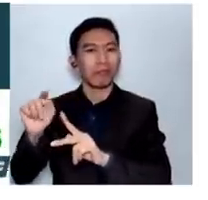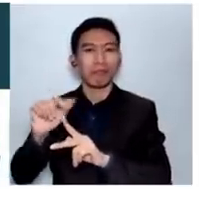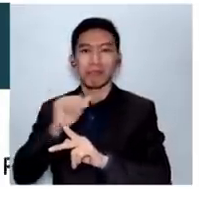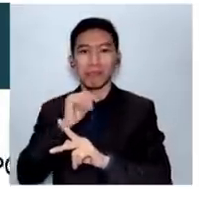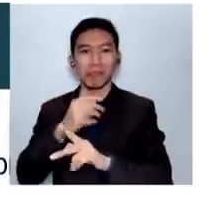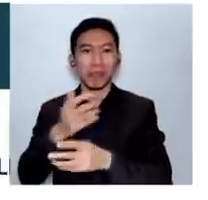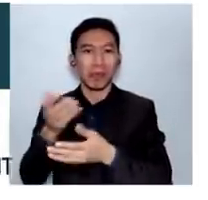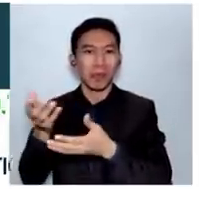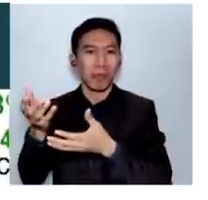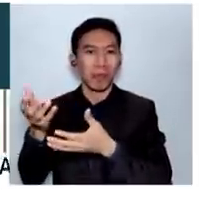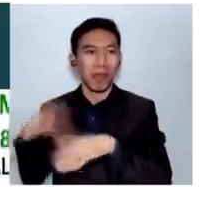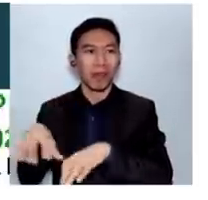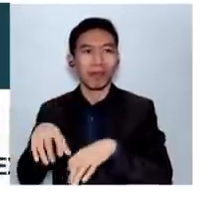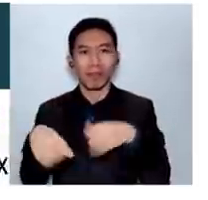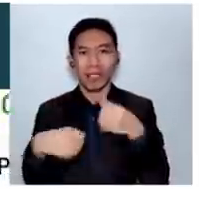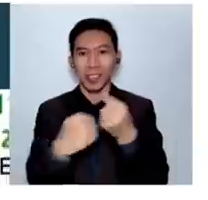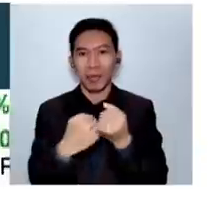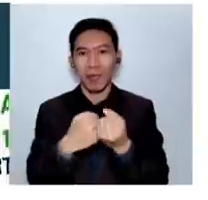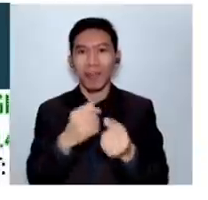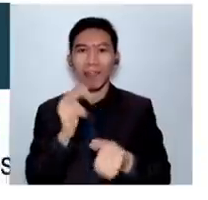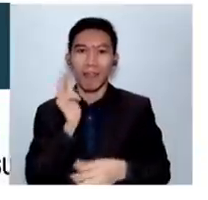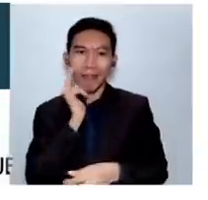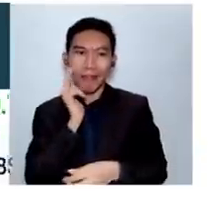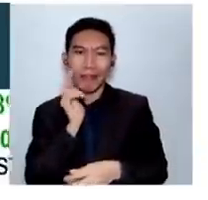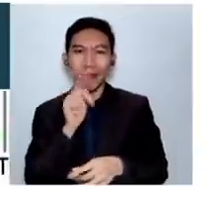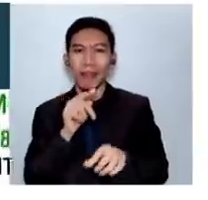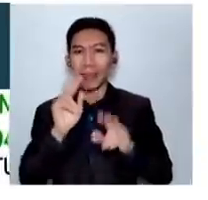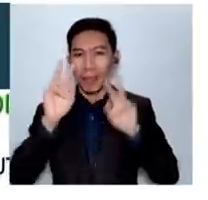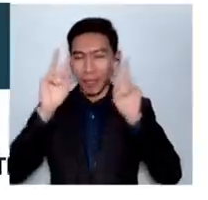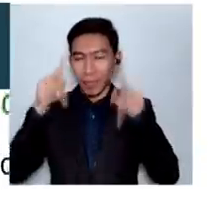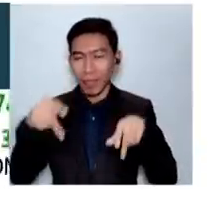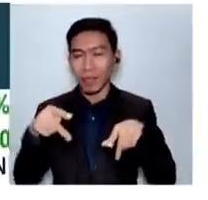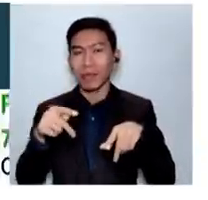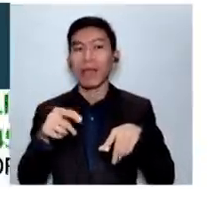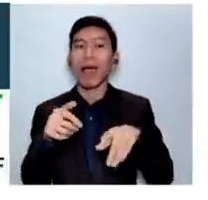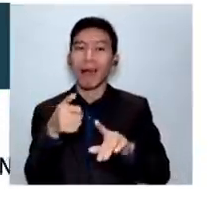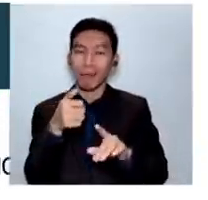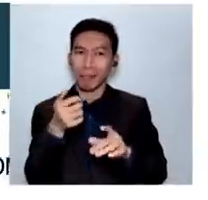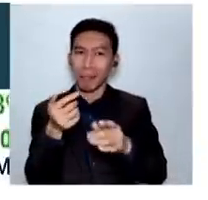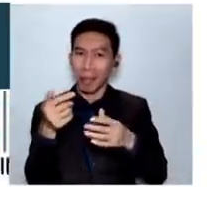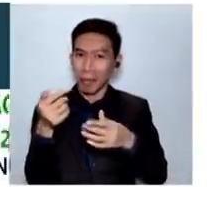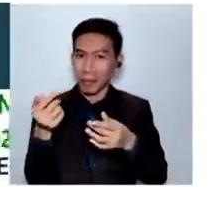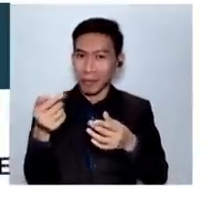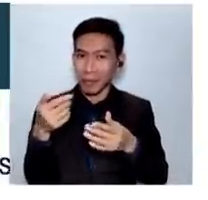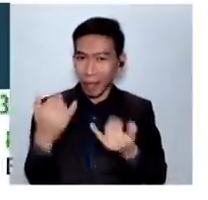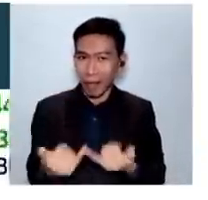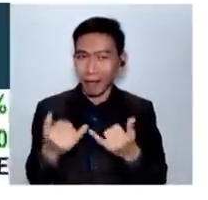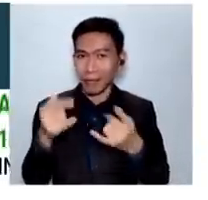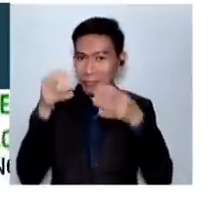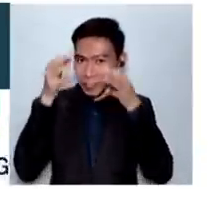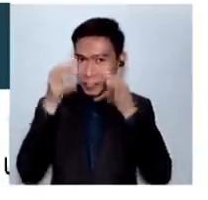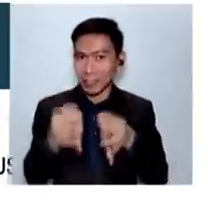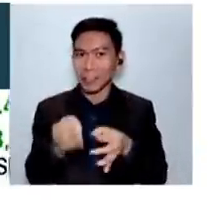contender. And that's what he listened to. And therefore, the decision to step down. Do you believe that, Senator?